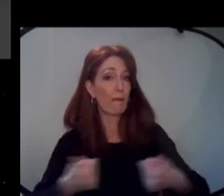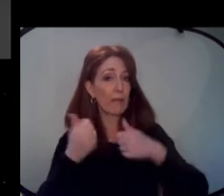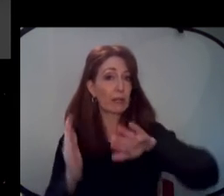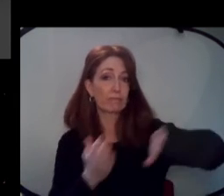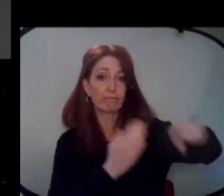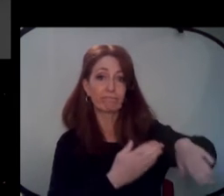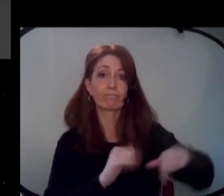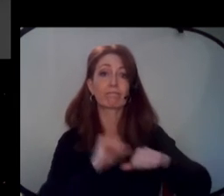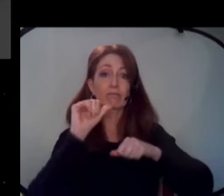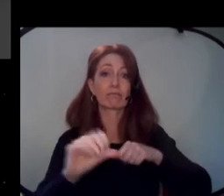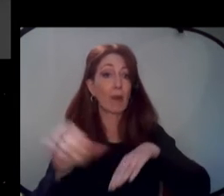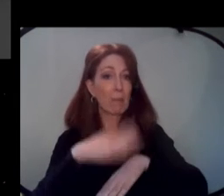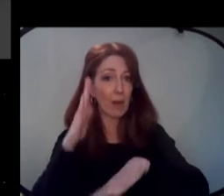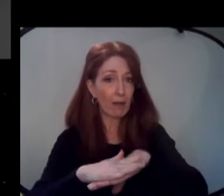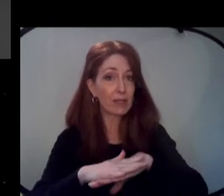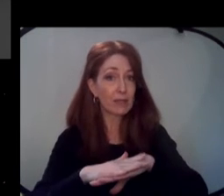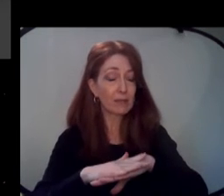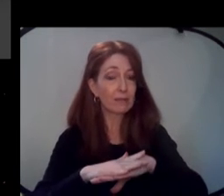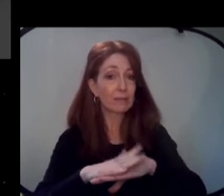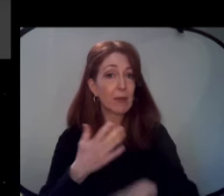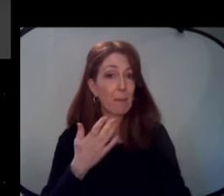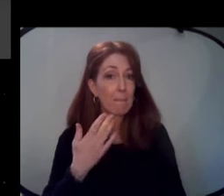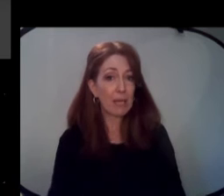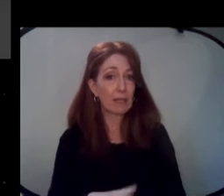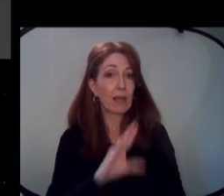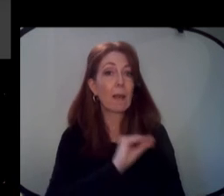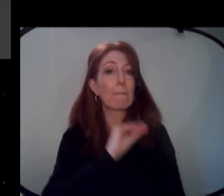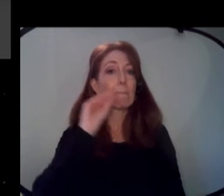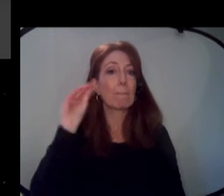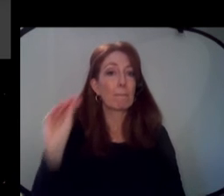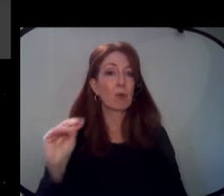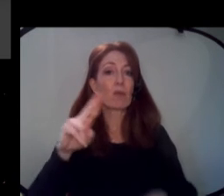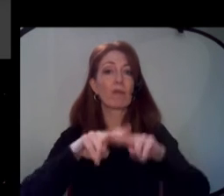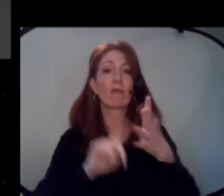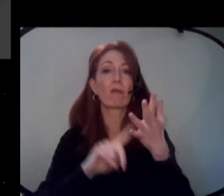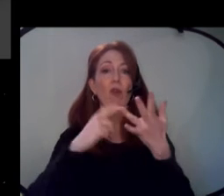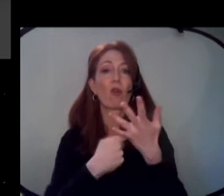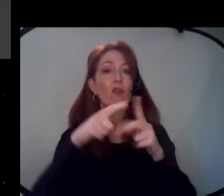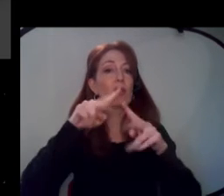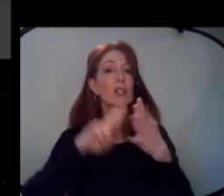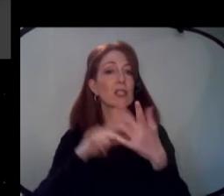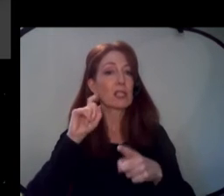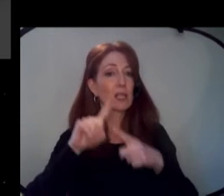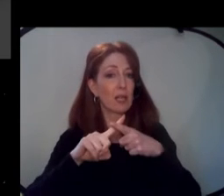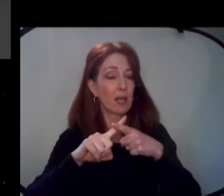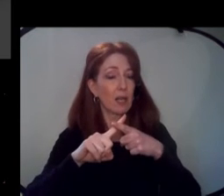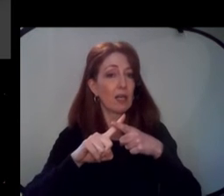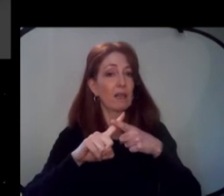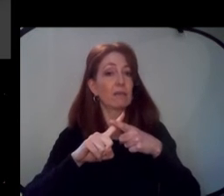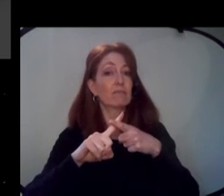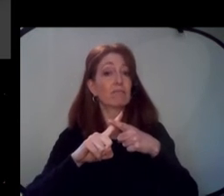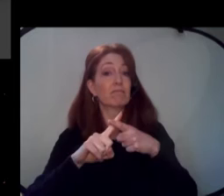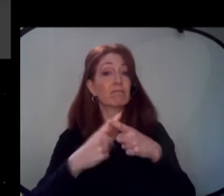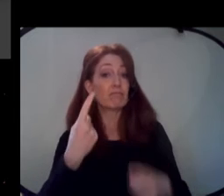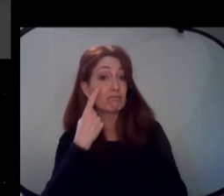married and she moves to Florence and has a kind of Florentine phase, if you will. So can we maybe look at the